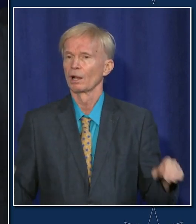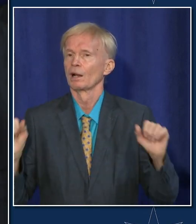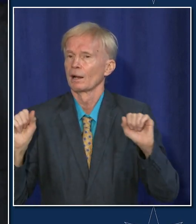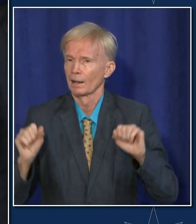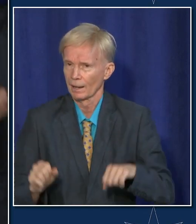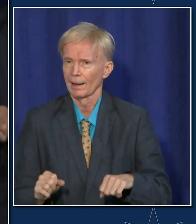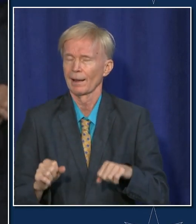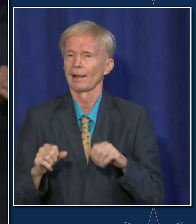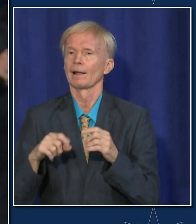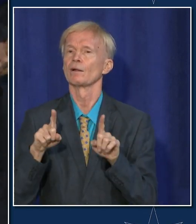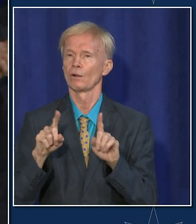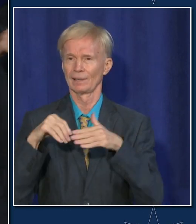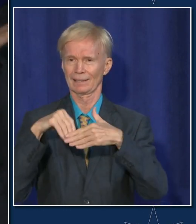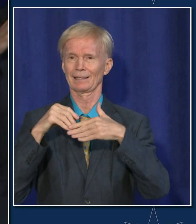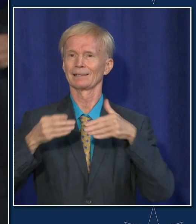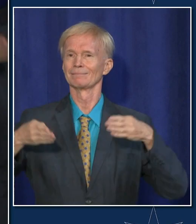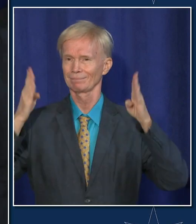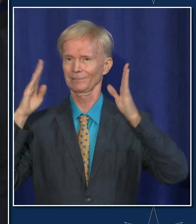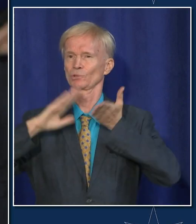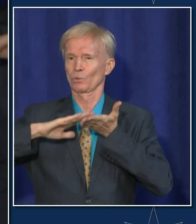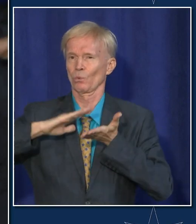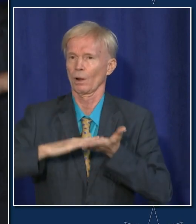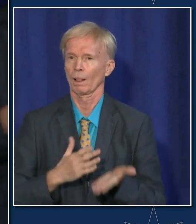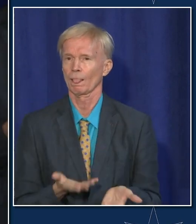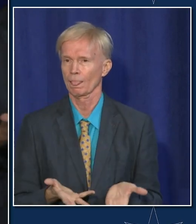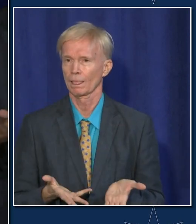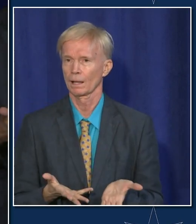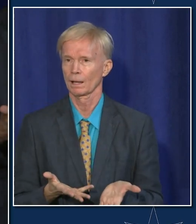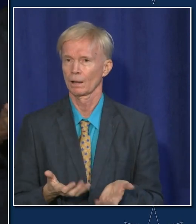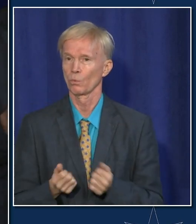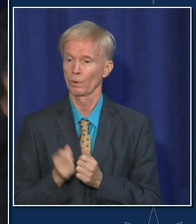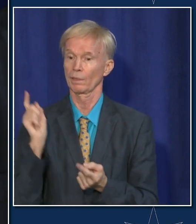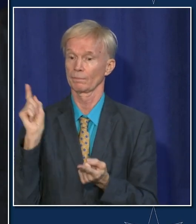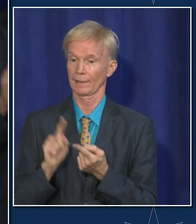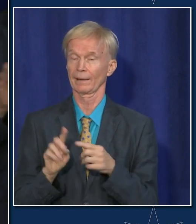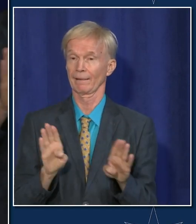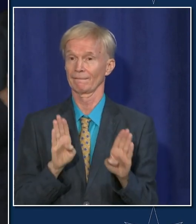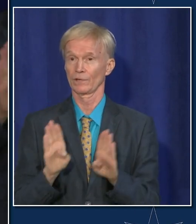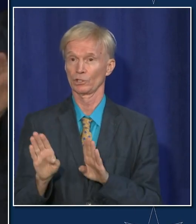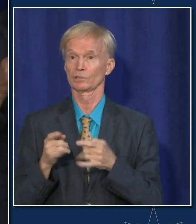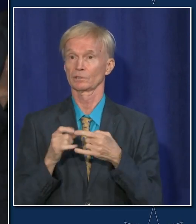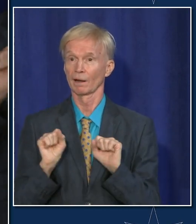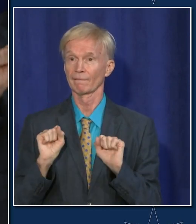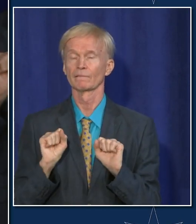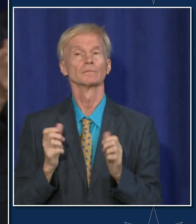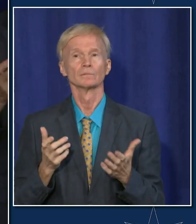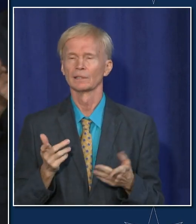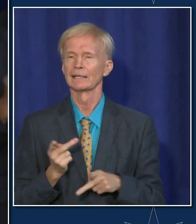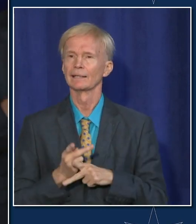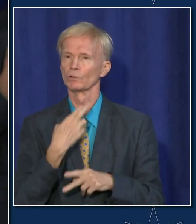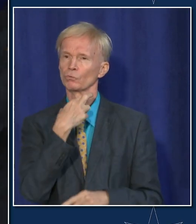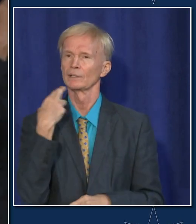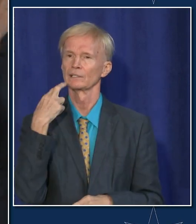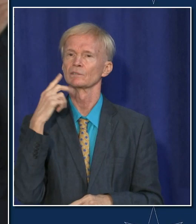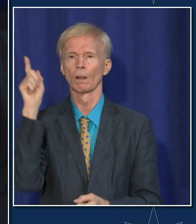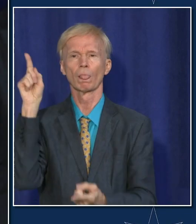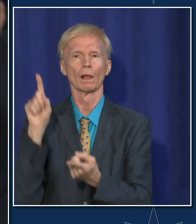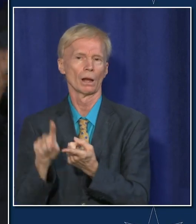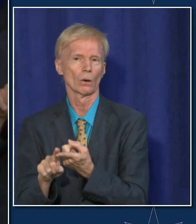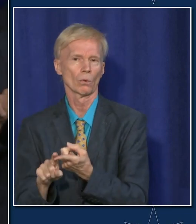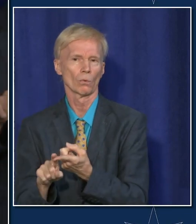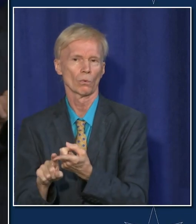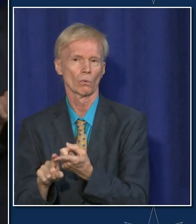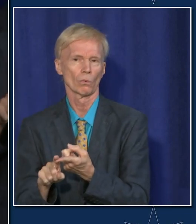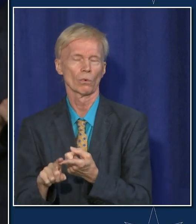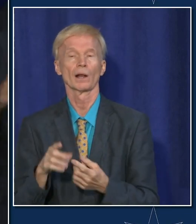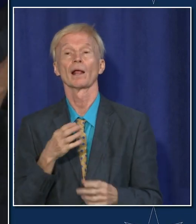in person, in school, and with the mitigation measures in place, keep that risk from COVID really relatively low. And